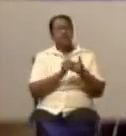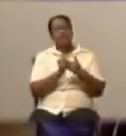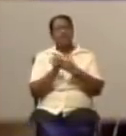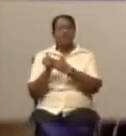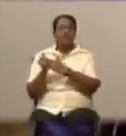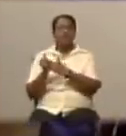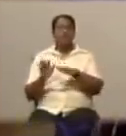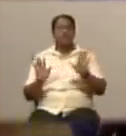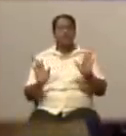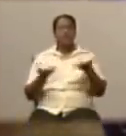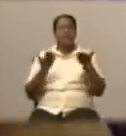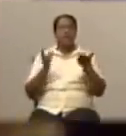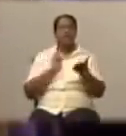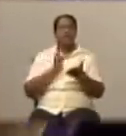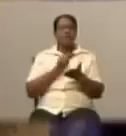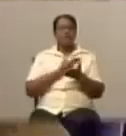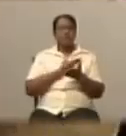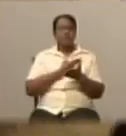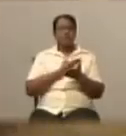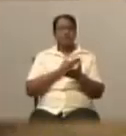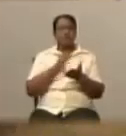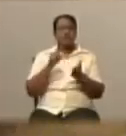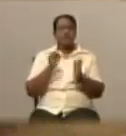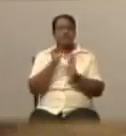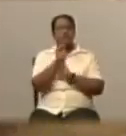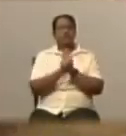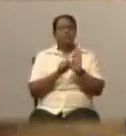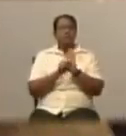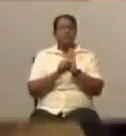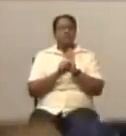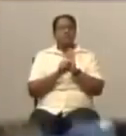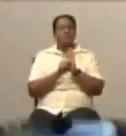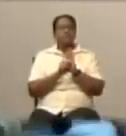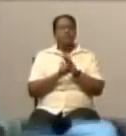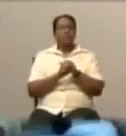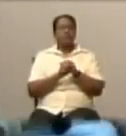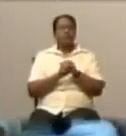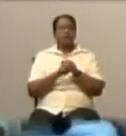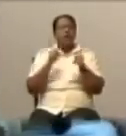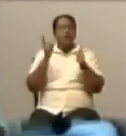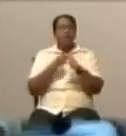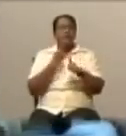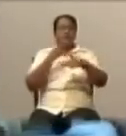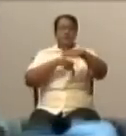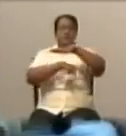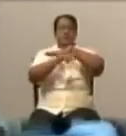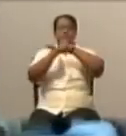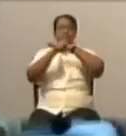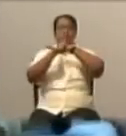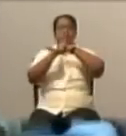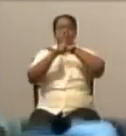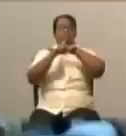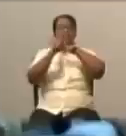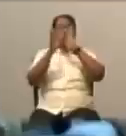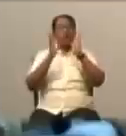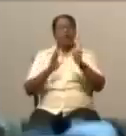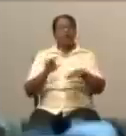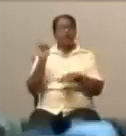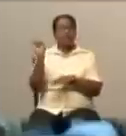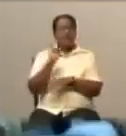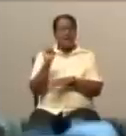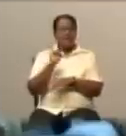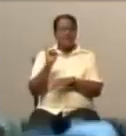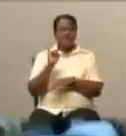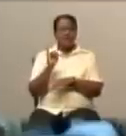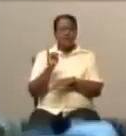us during this Advent season. First one is the prophet Isaiah. You know, we, during this season, we will read